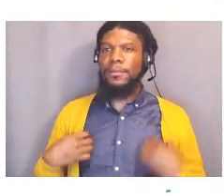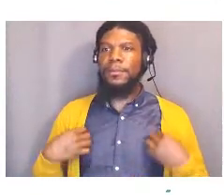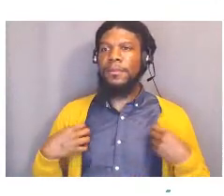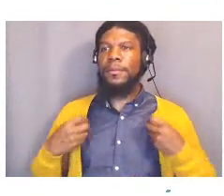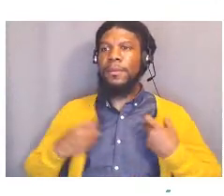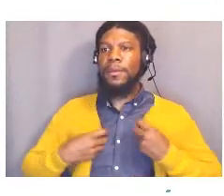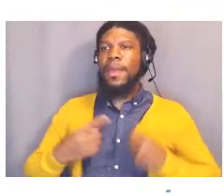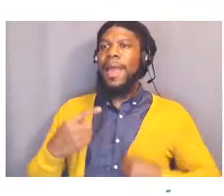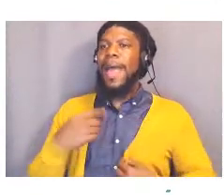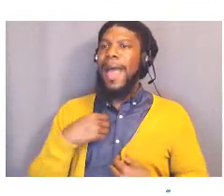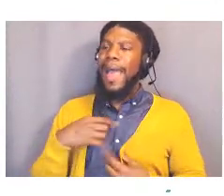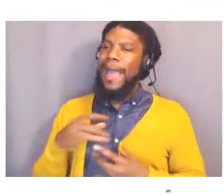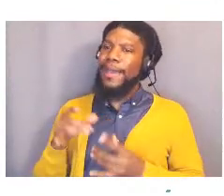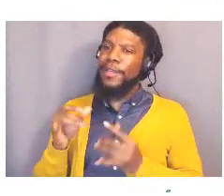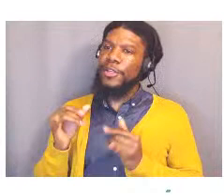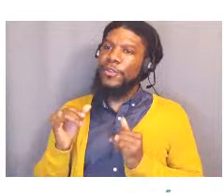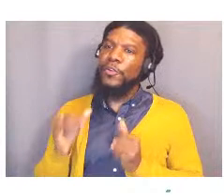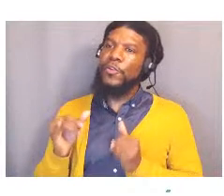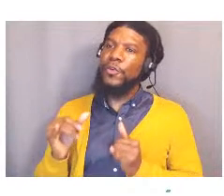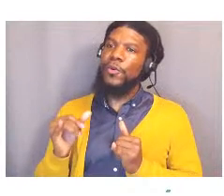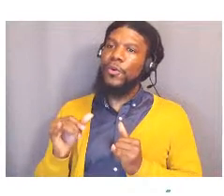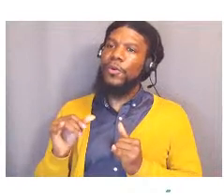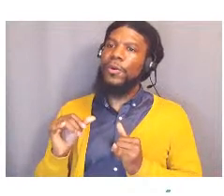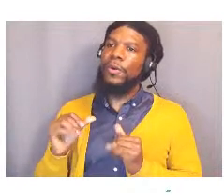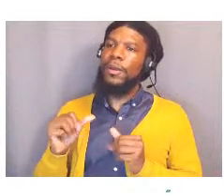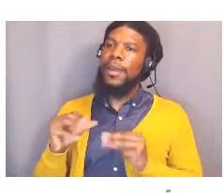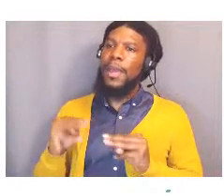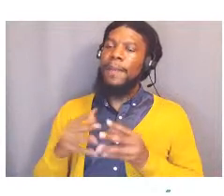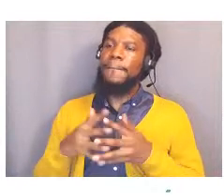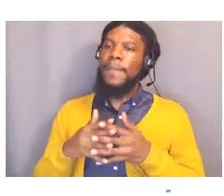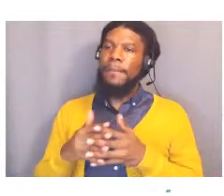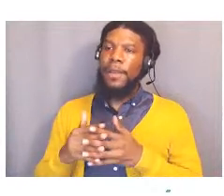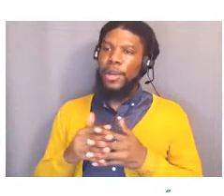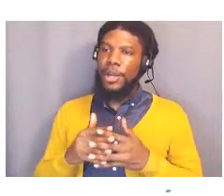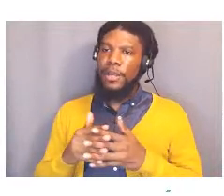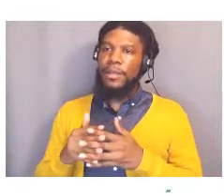I too am American.